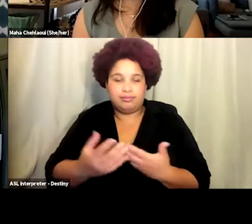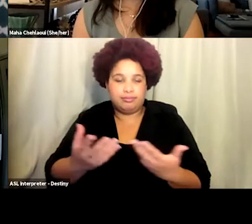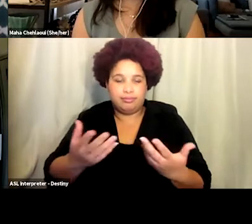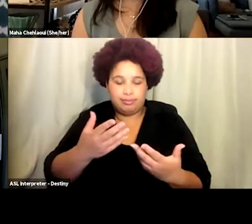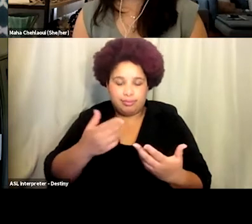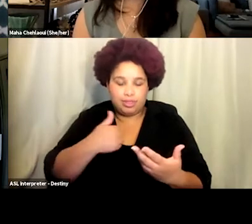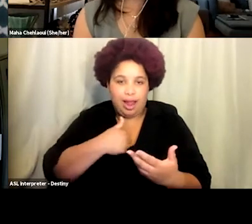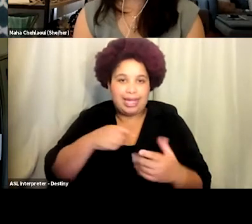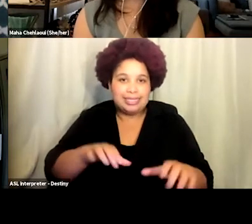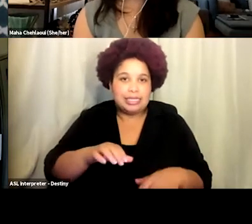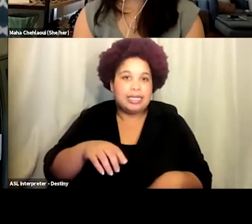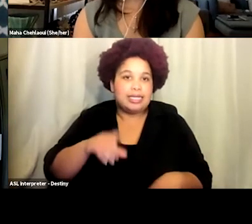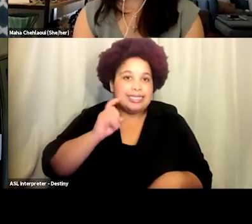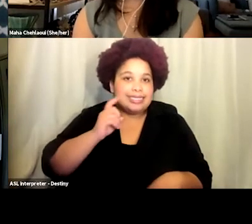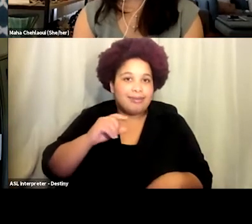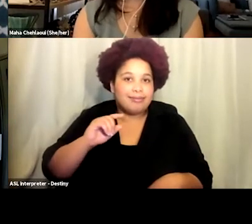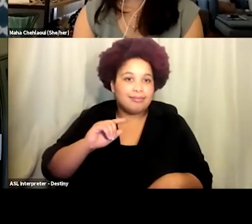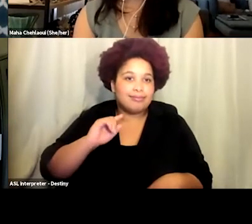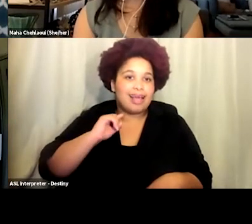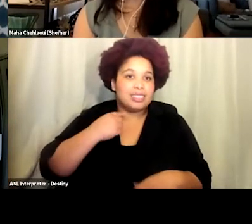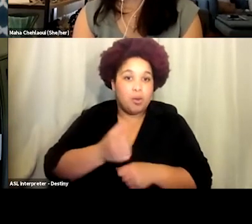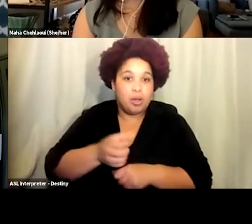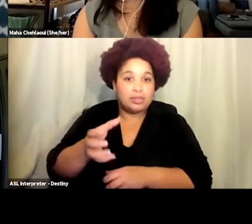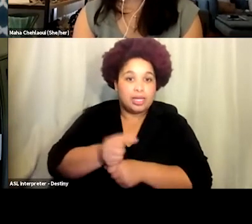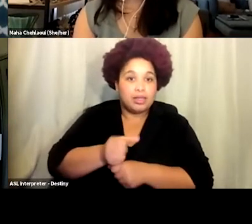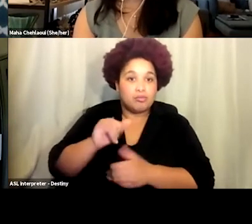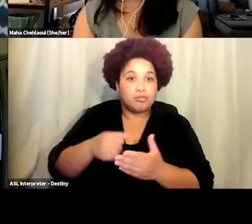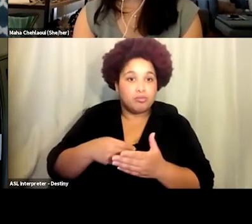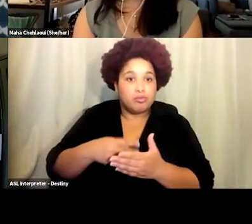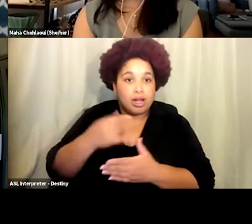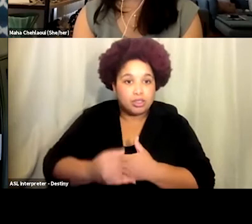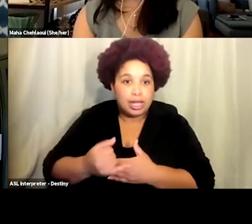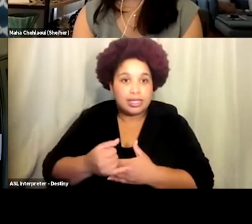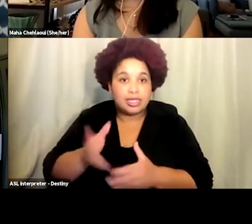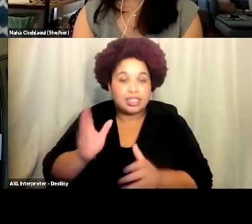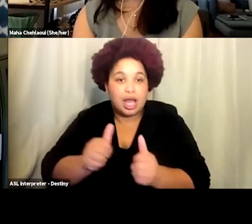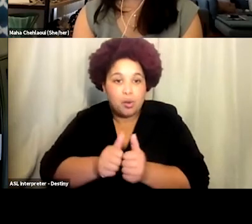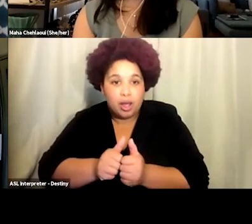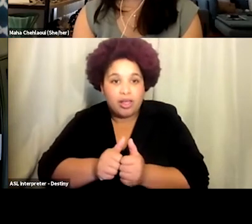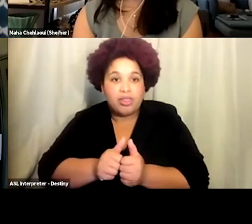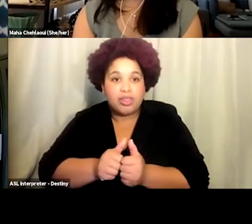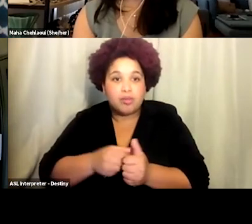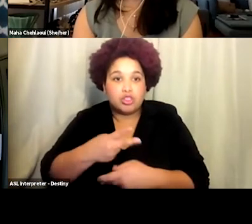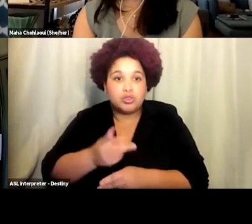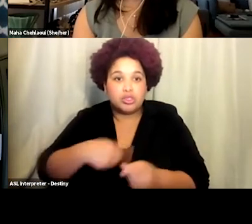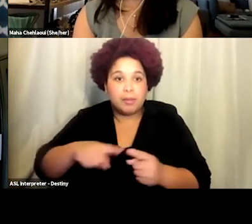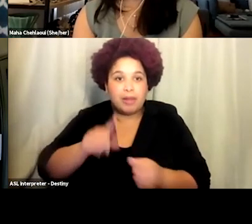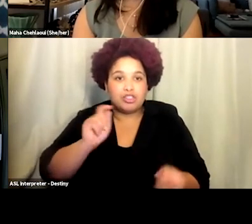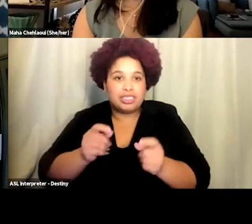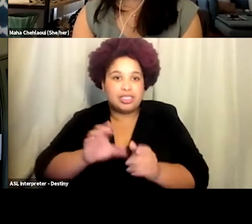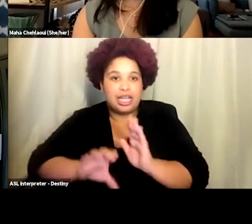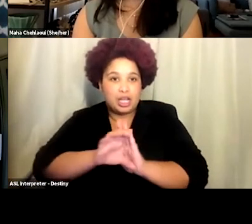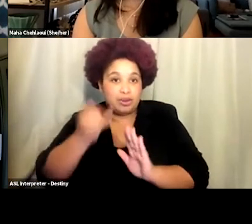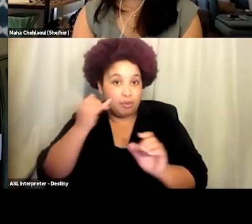I did an Indian accent, and I wanted to book the project so that I can then have the conversation with the producers about changing the character,